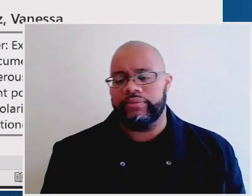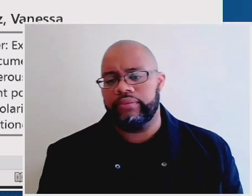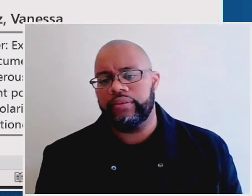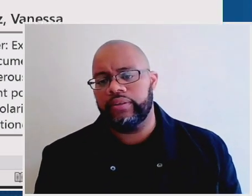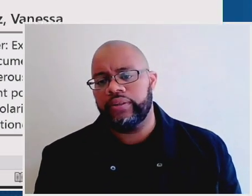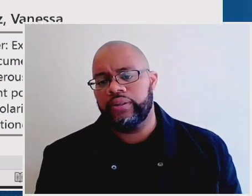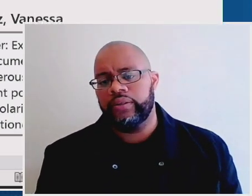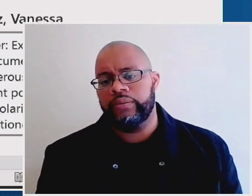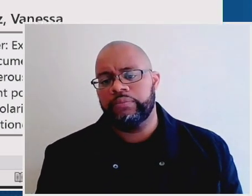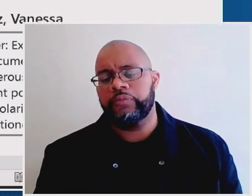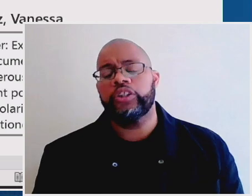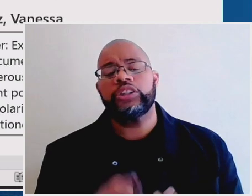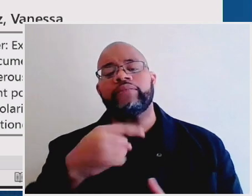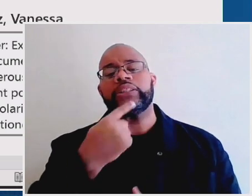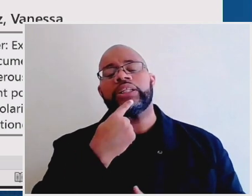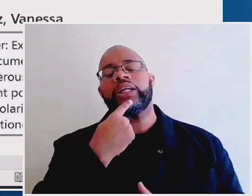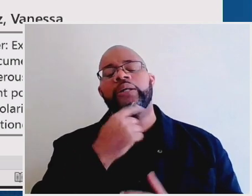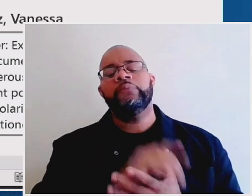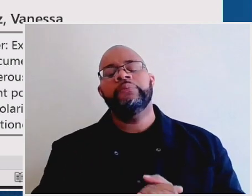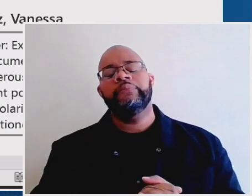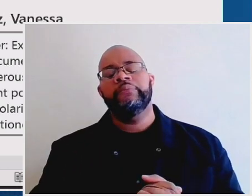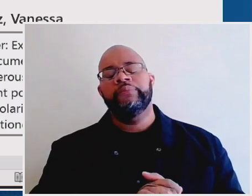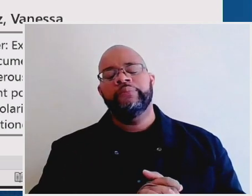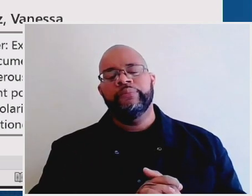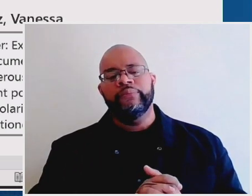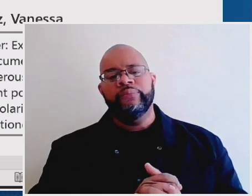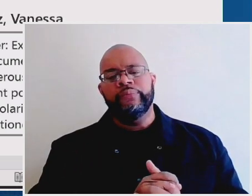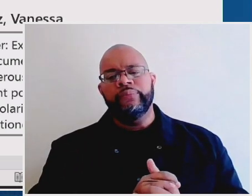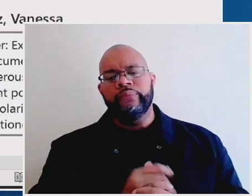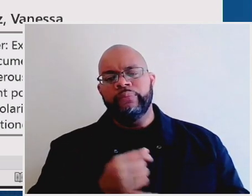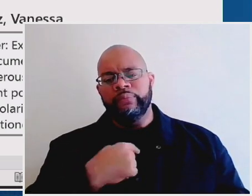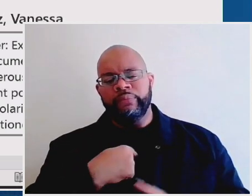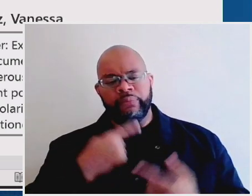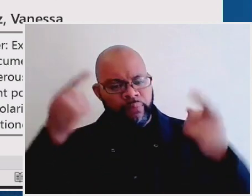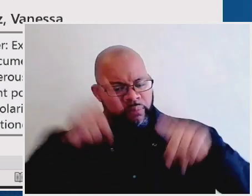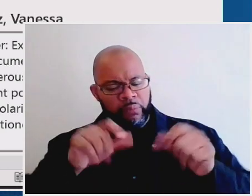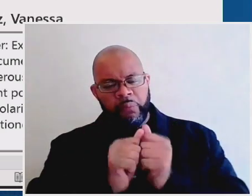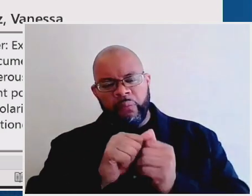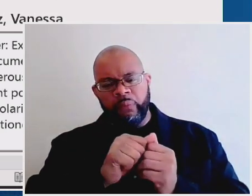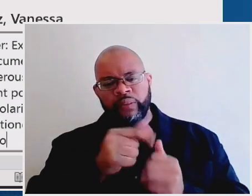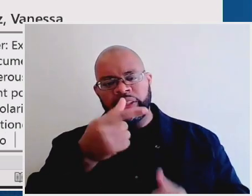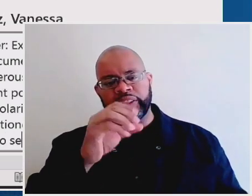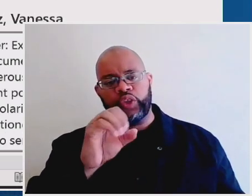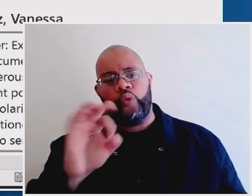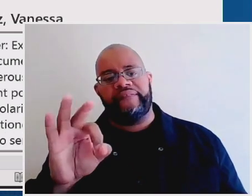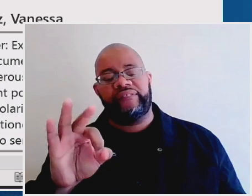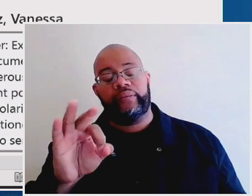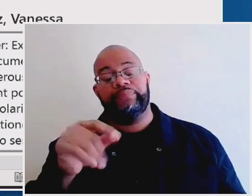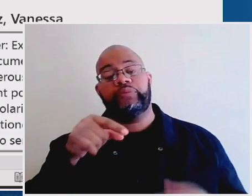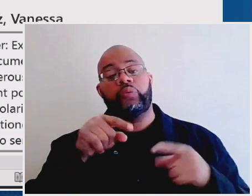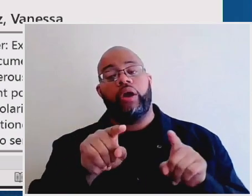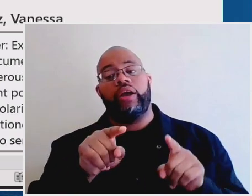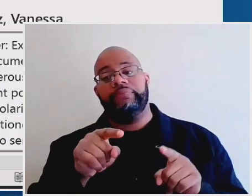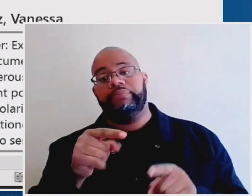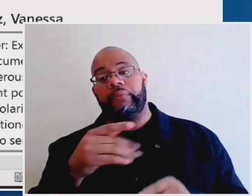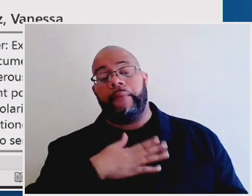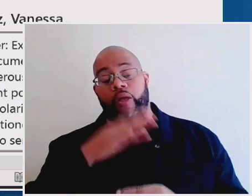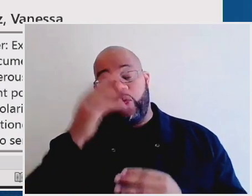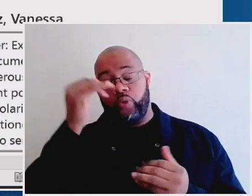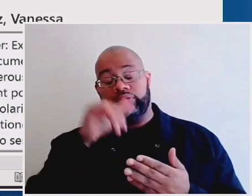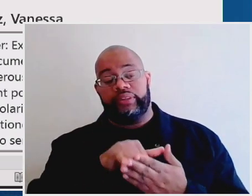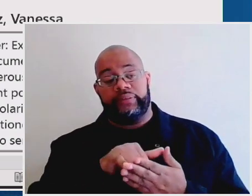I was just going to say, I agree with Jeff. And while my thought is,